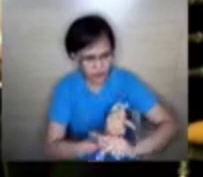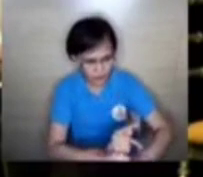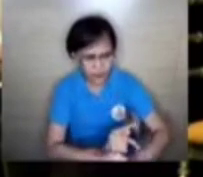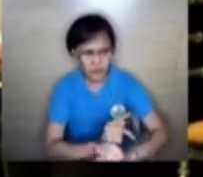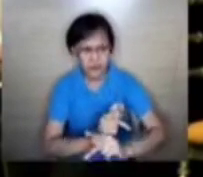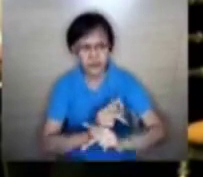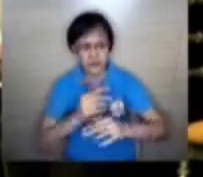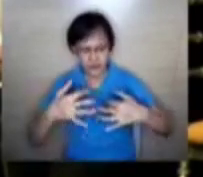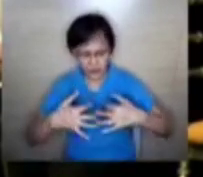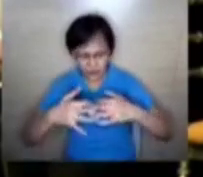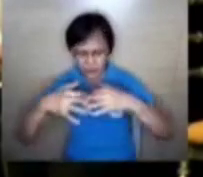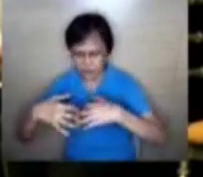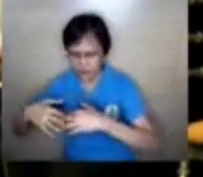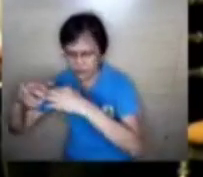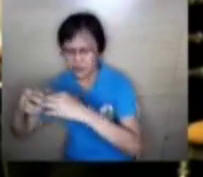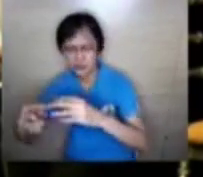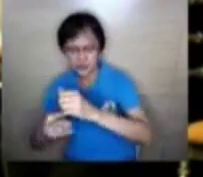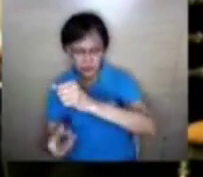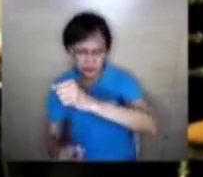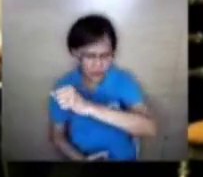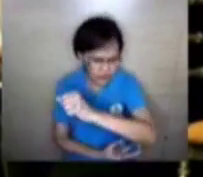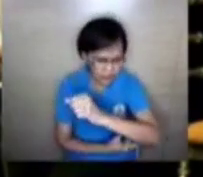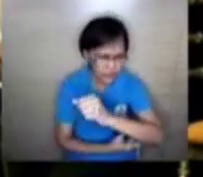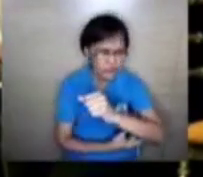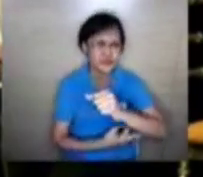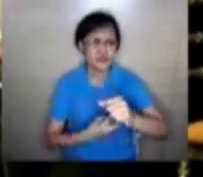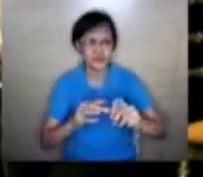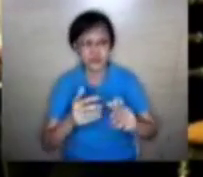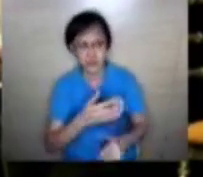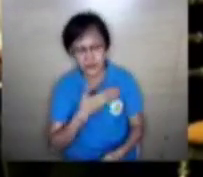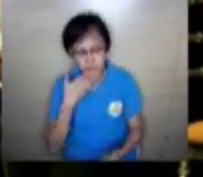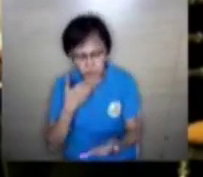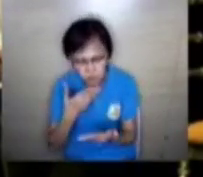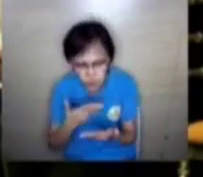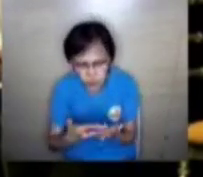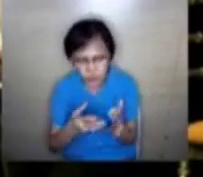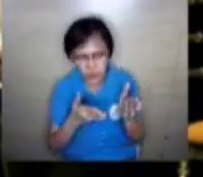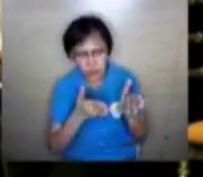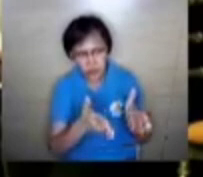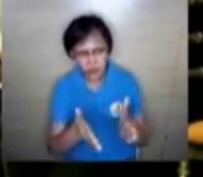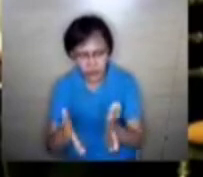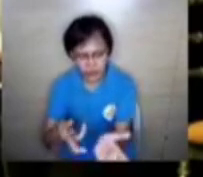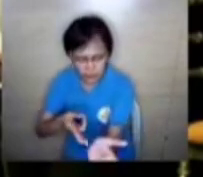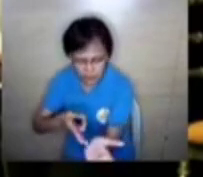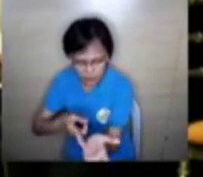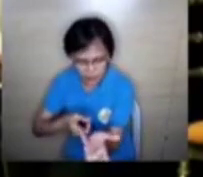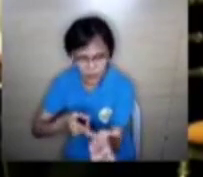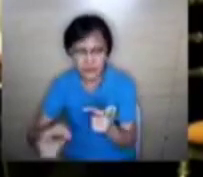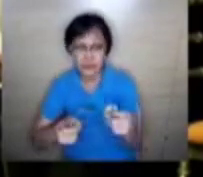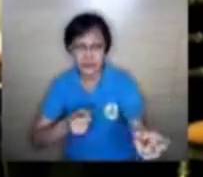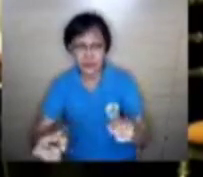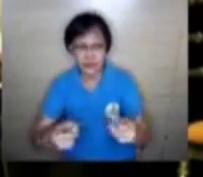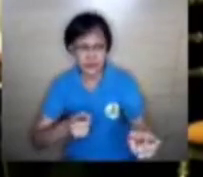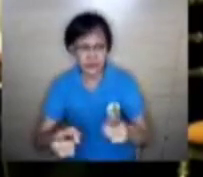guided by a responsive, transparent, and accountable government. Sinasalamin ng vision